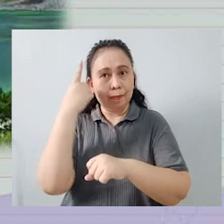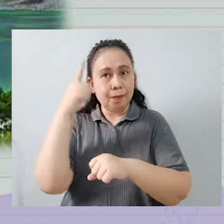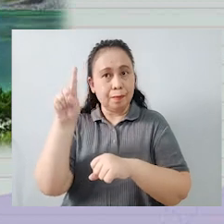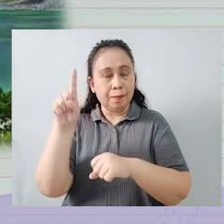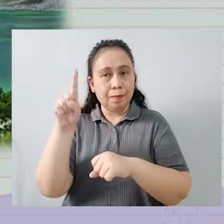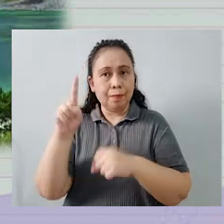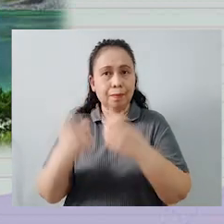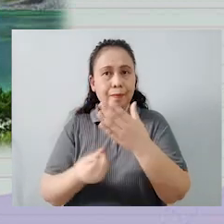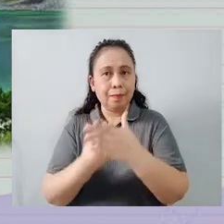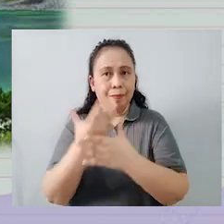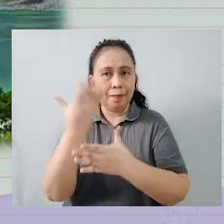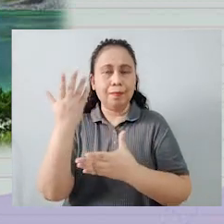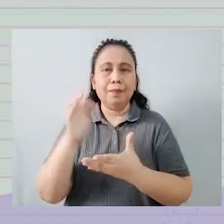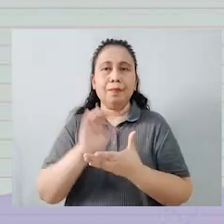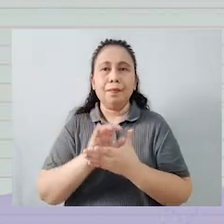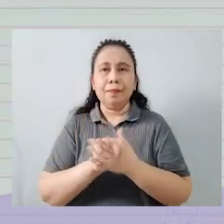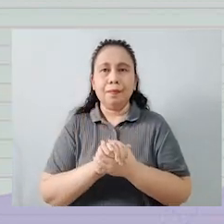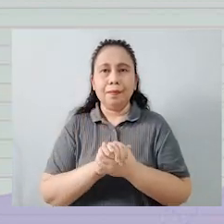growing crops.